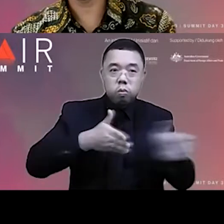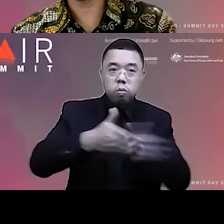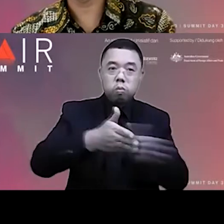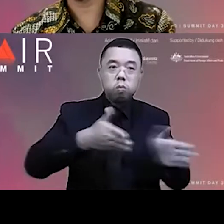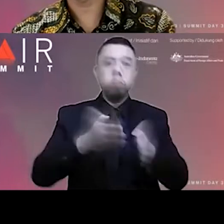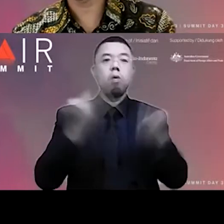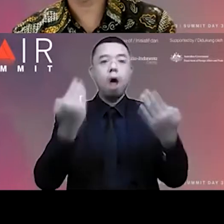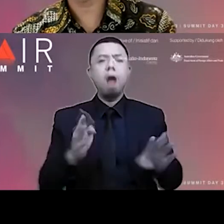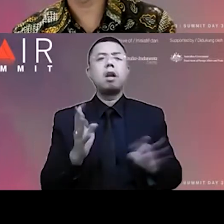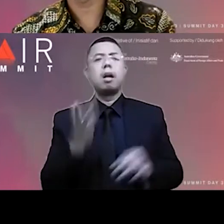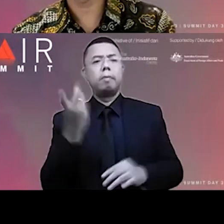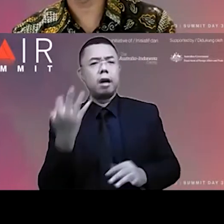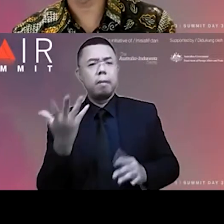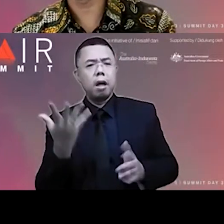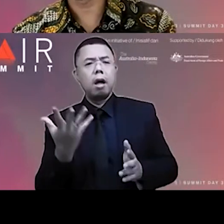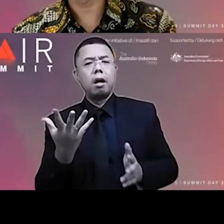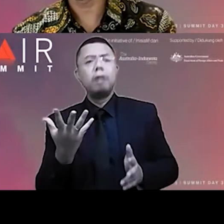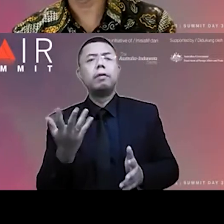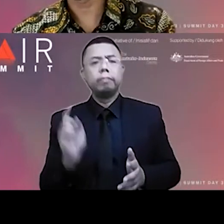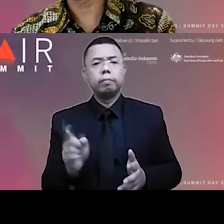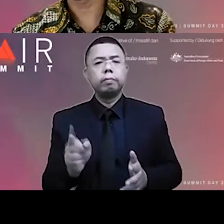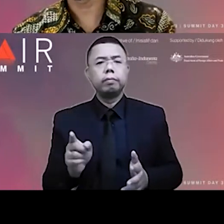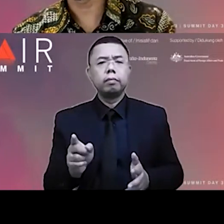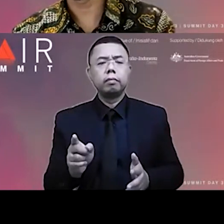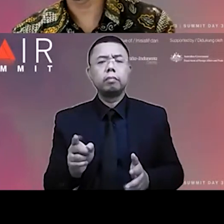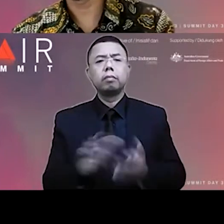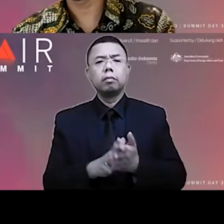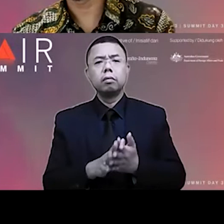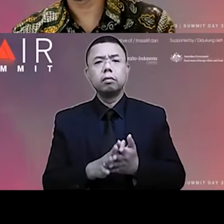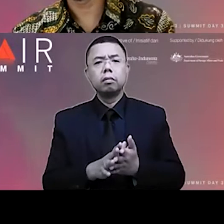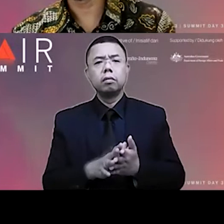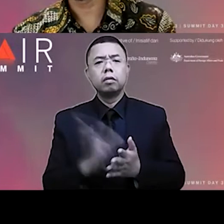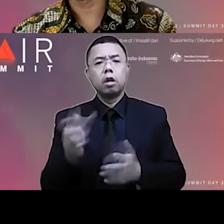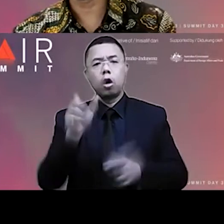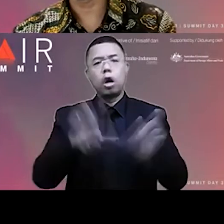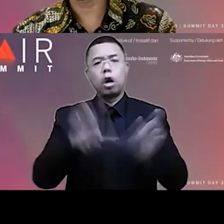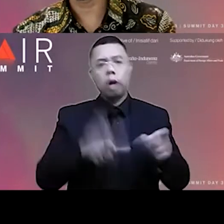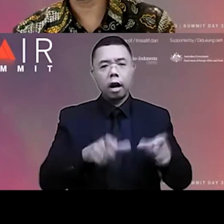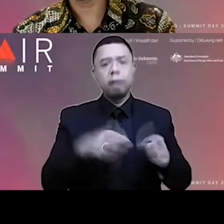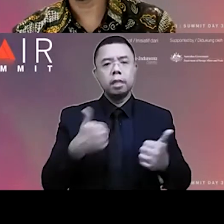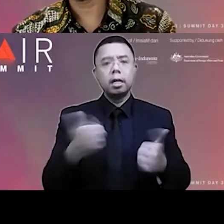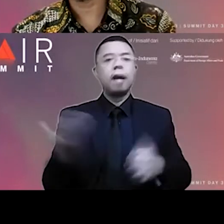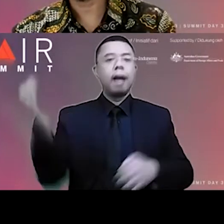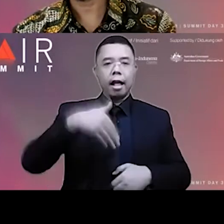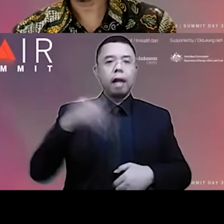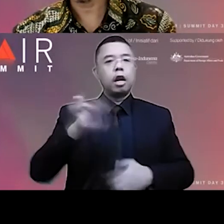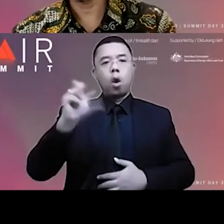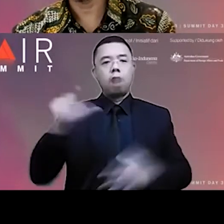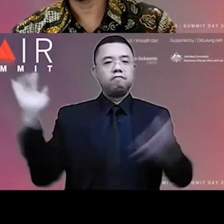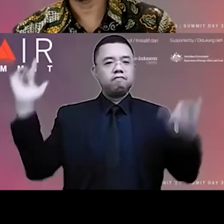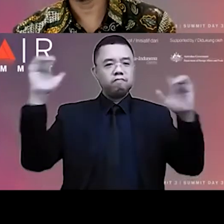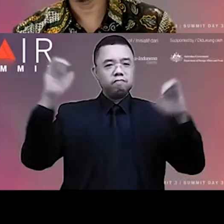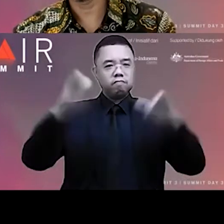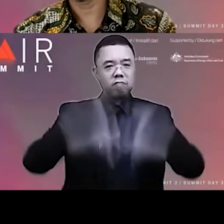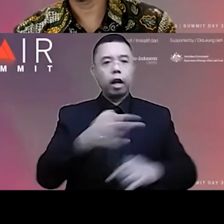travelers have coming as well. Yeah. Thank you. And I think, as Widya pointed out earlier,